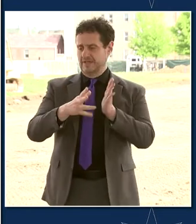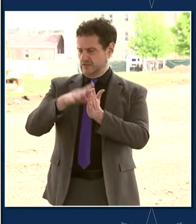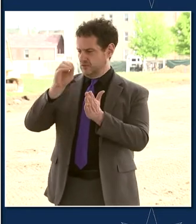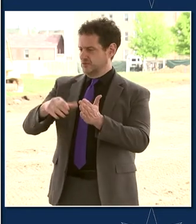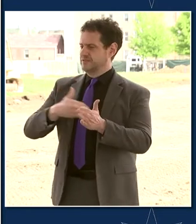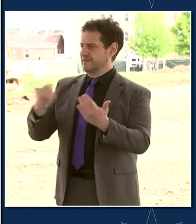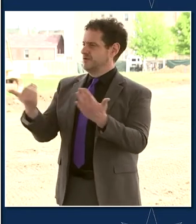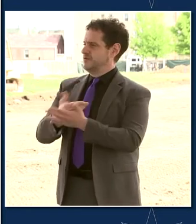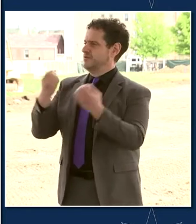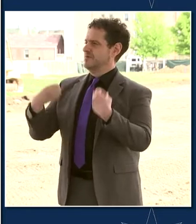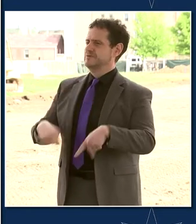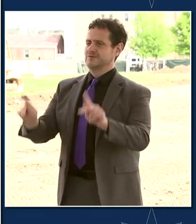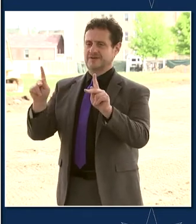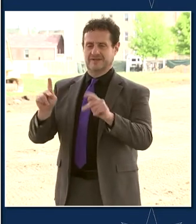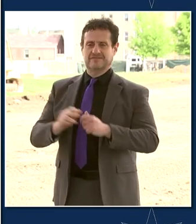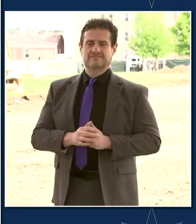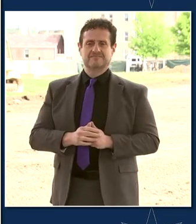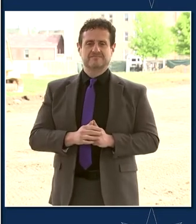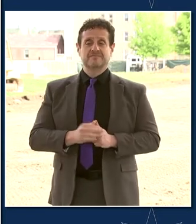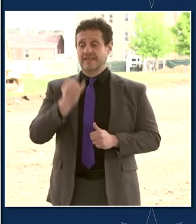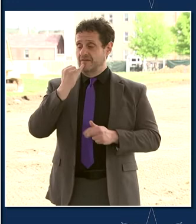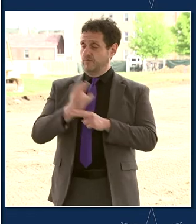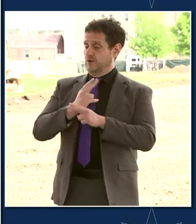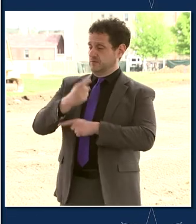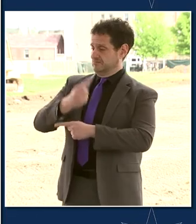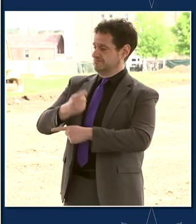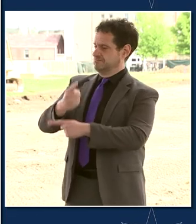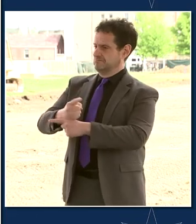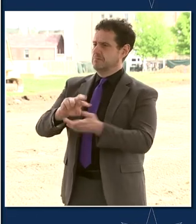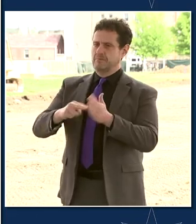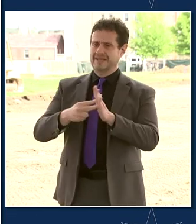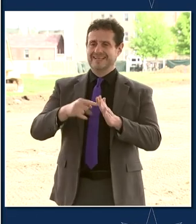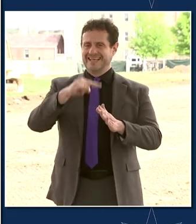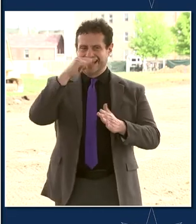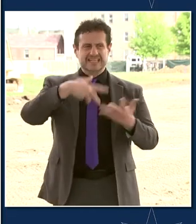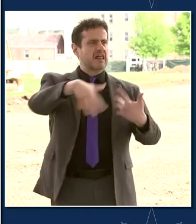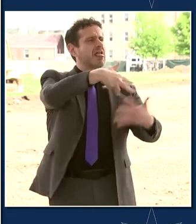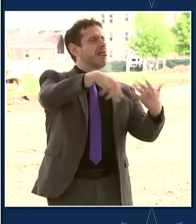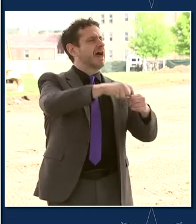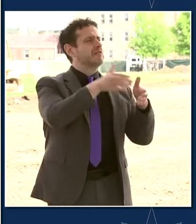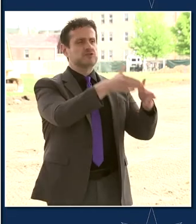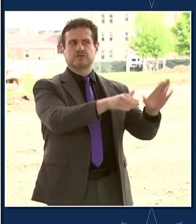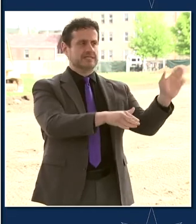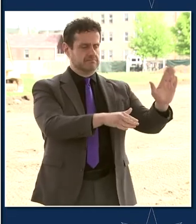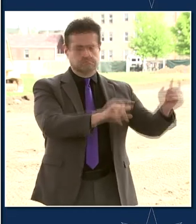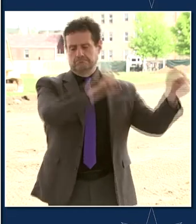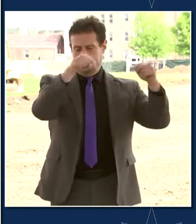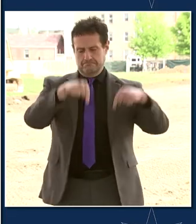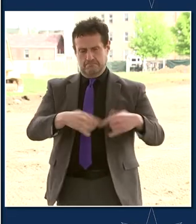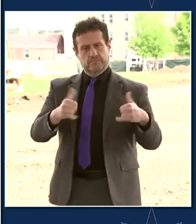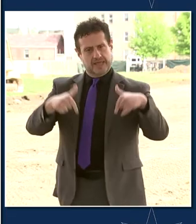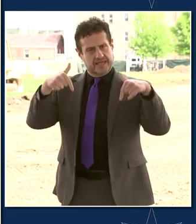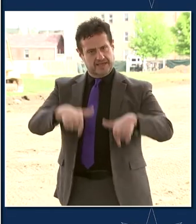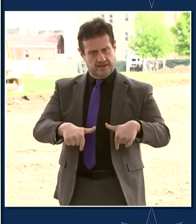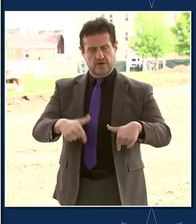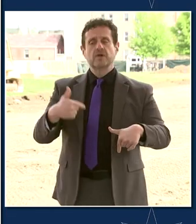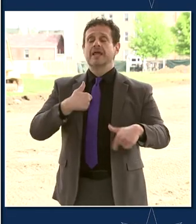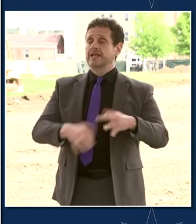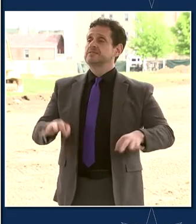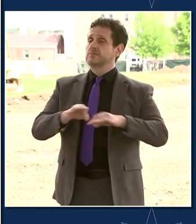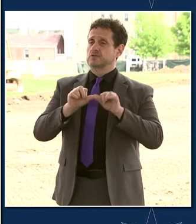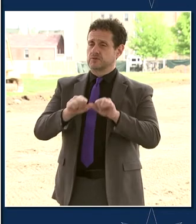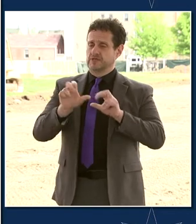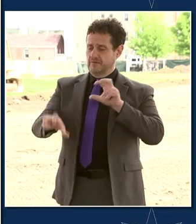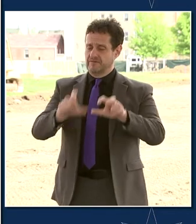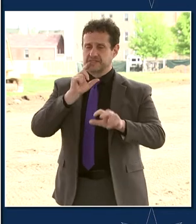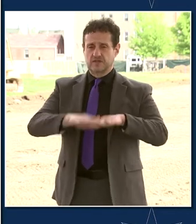new opportunity, one which, when used correctly, will keep kids off the street. It is important to continue investing in our children's futures, to use our